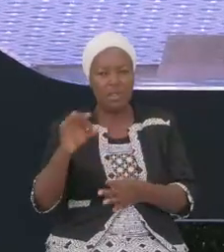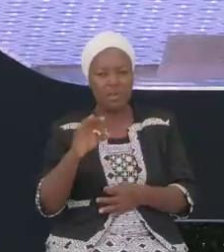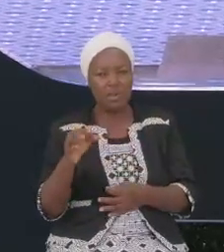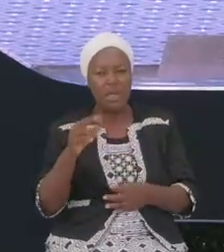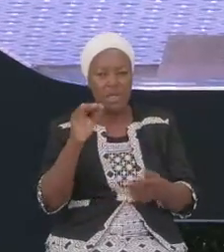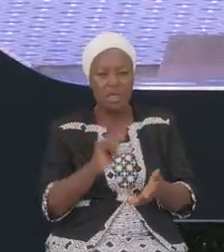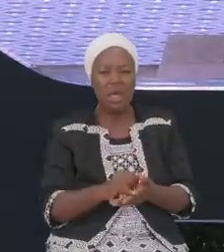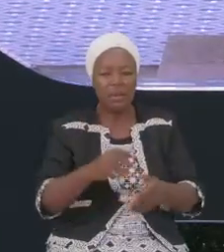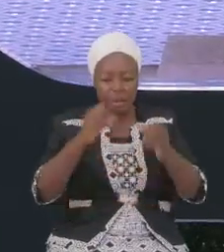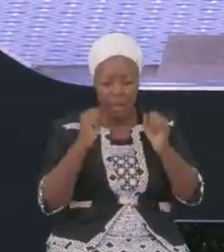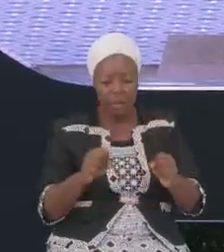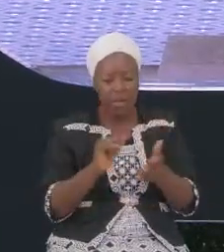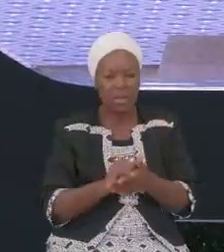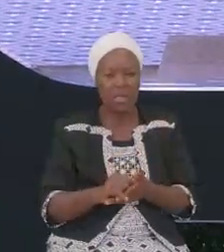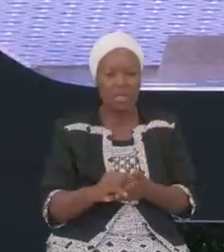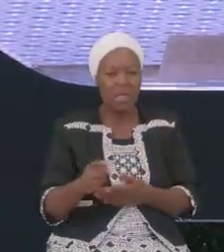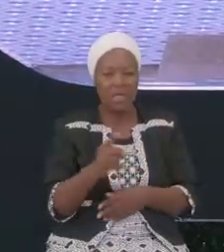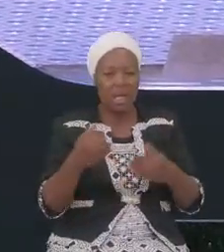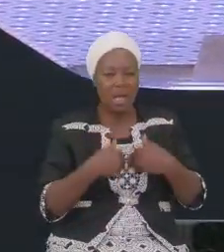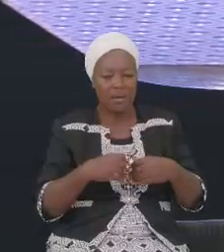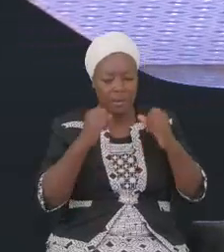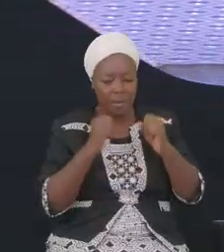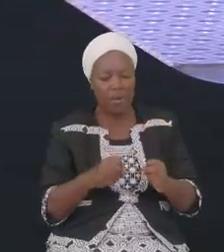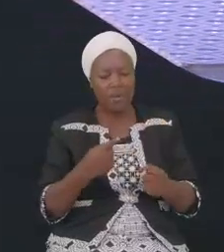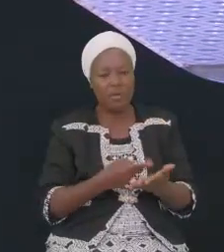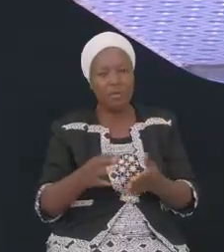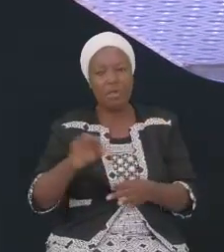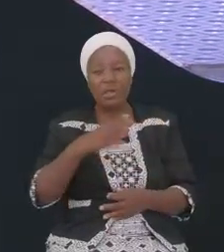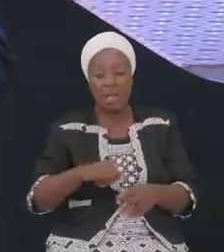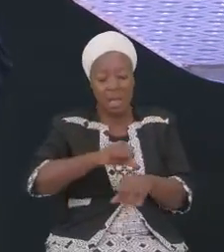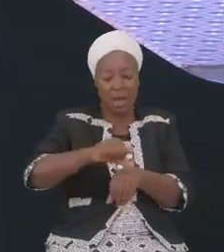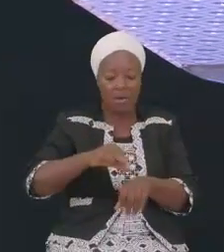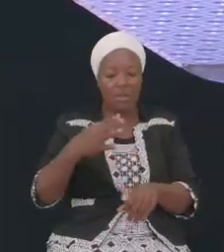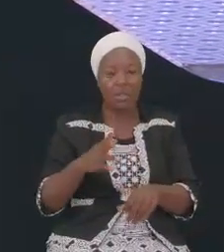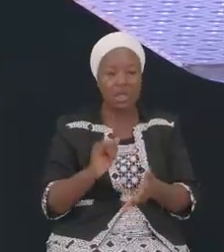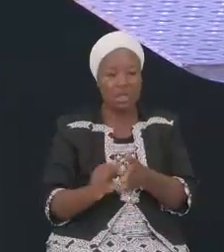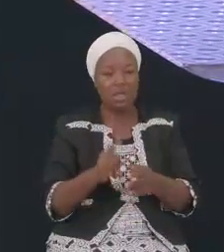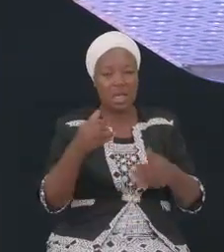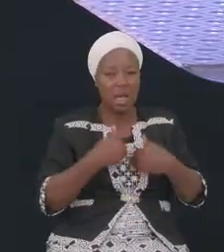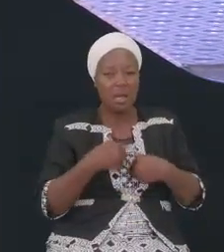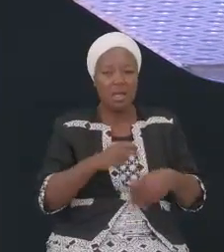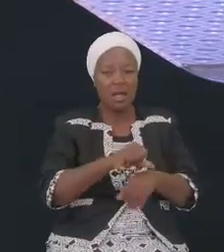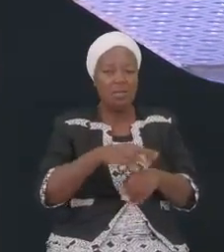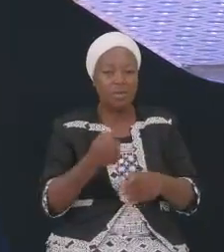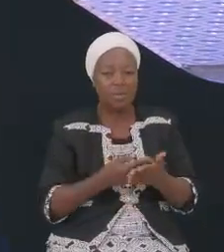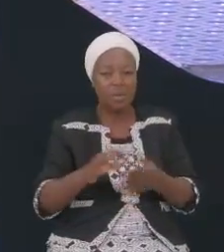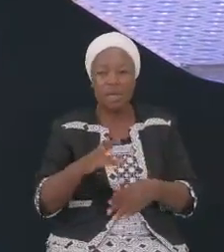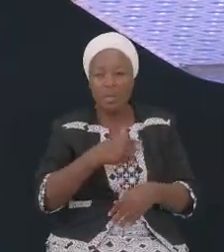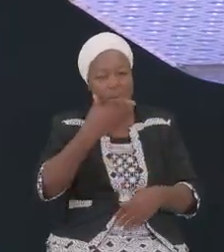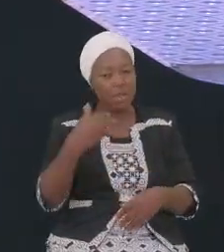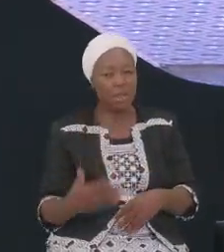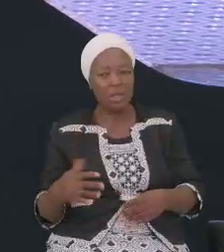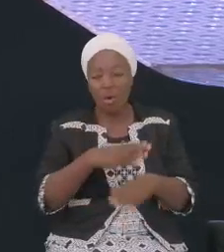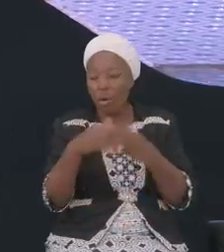The power of the Holy Ghost. The anointing they had. The anointing of the Holy Ghost. That's the better thing. All the